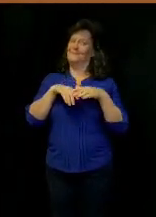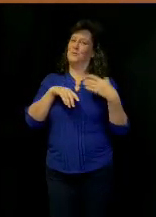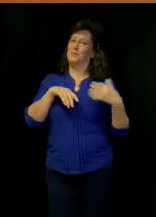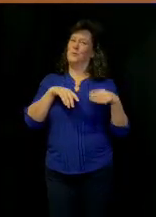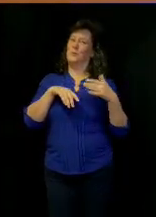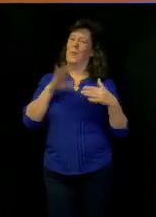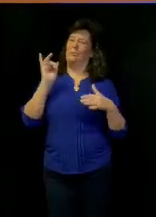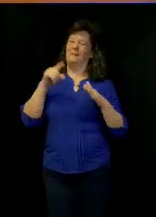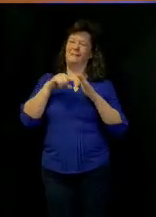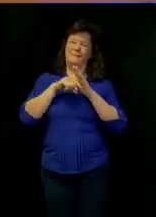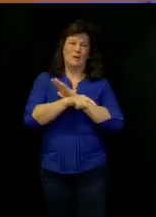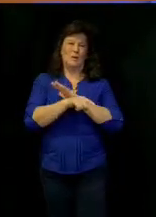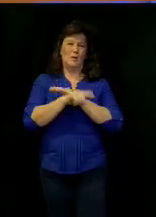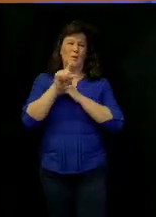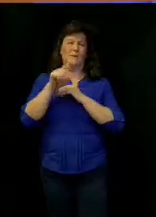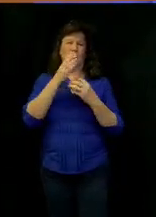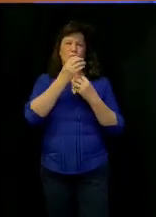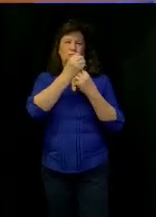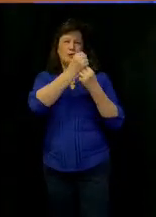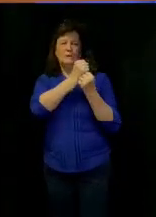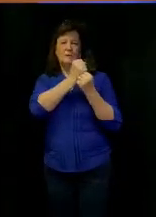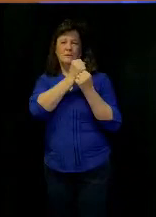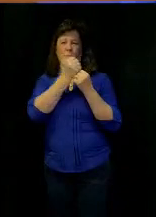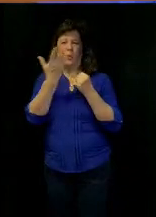You have to trust a reflection.